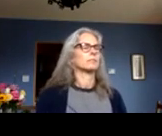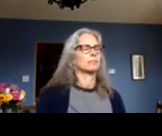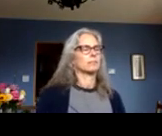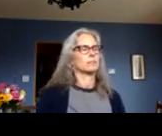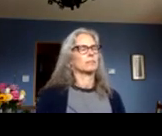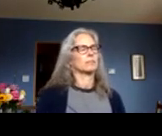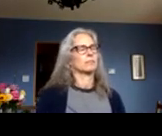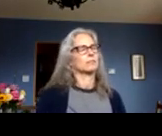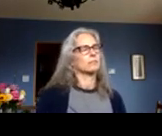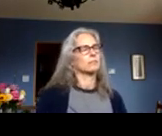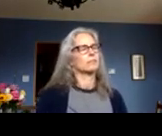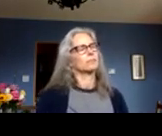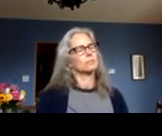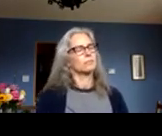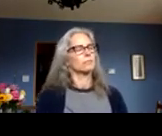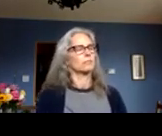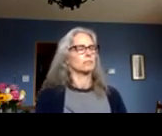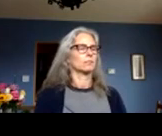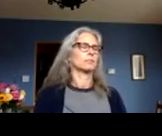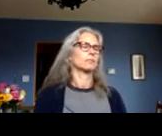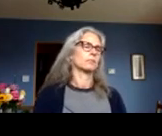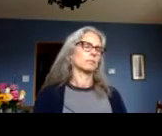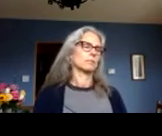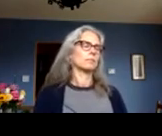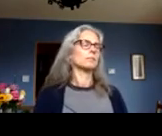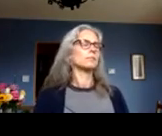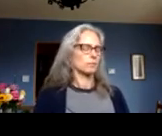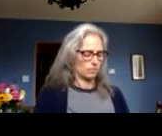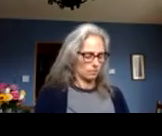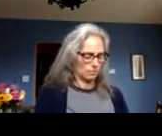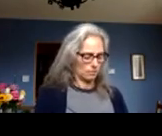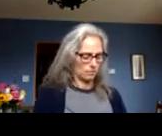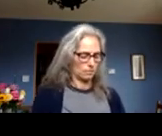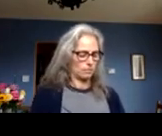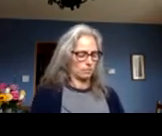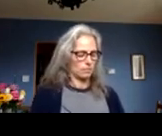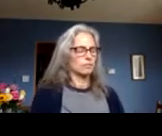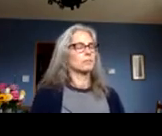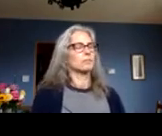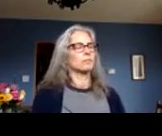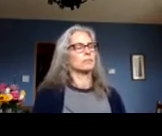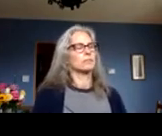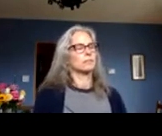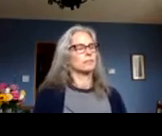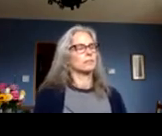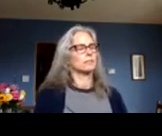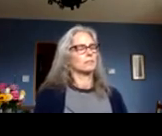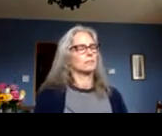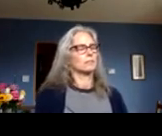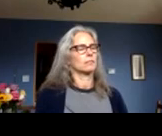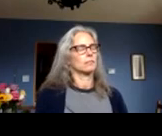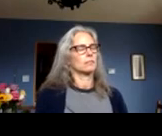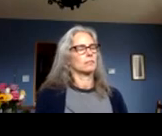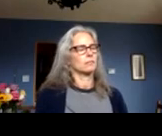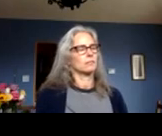All right. I've seen several questions about Guardian email summaries. I had you turn it on, and then I didn't say anything else about it. I was being very